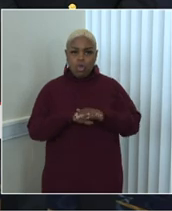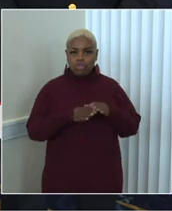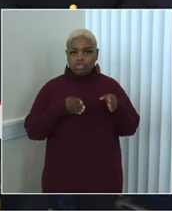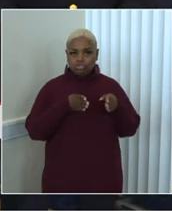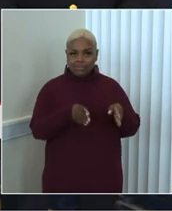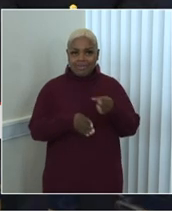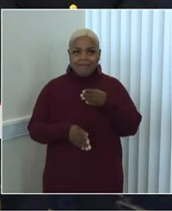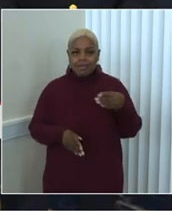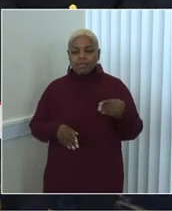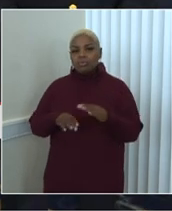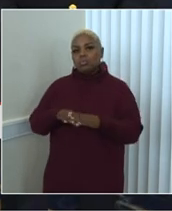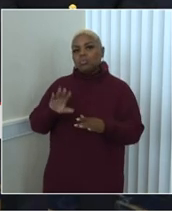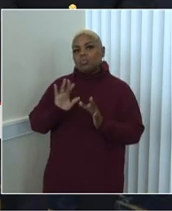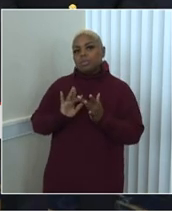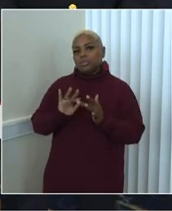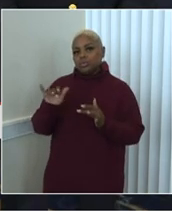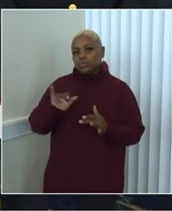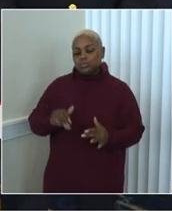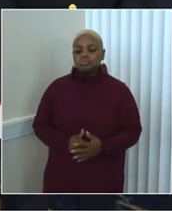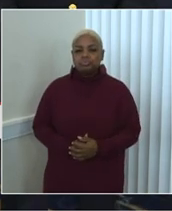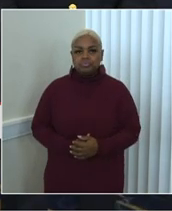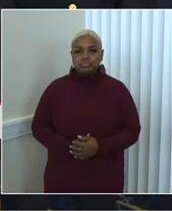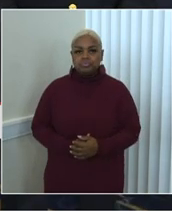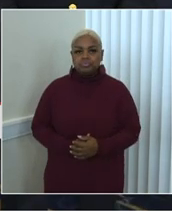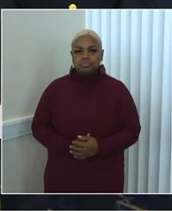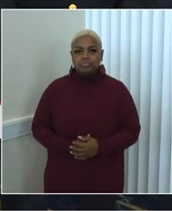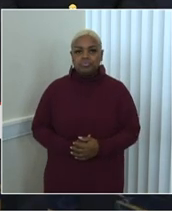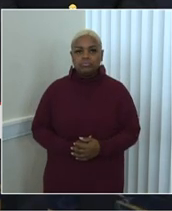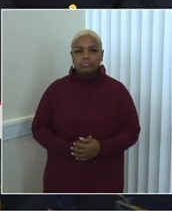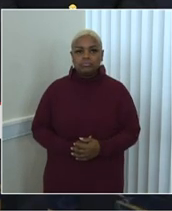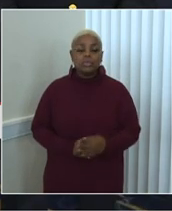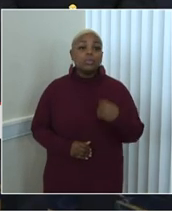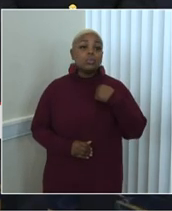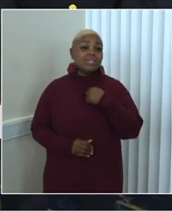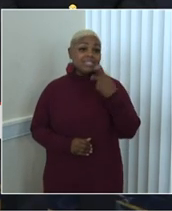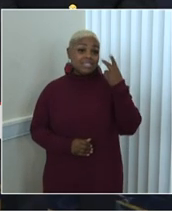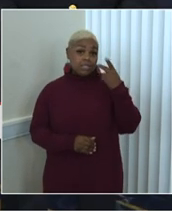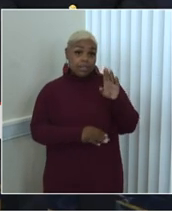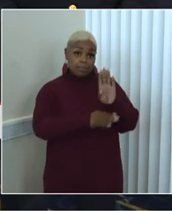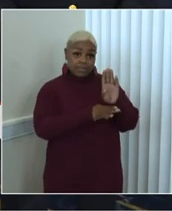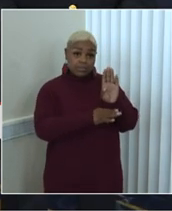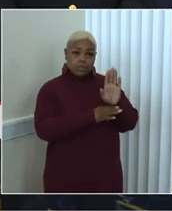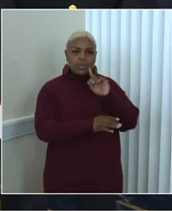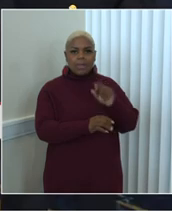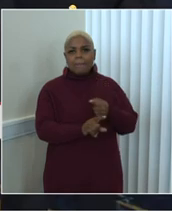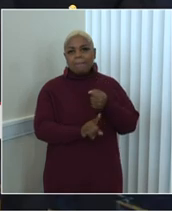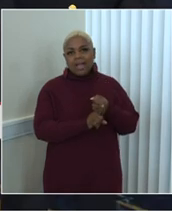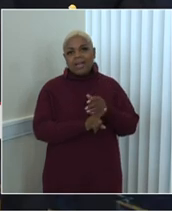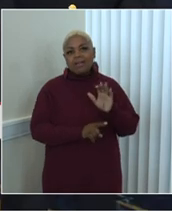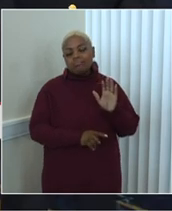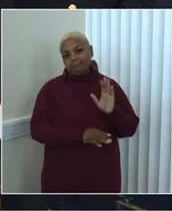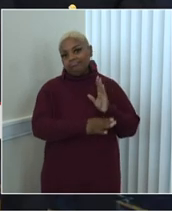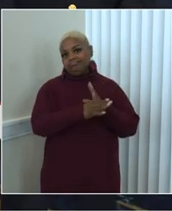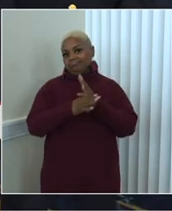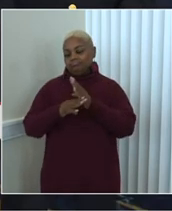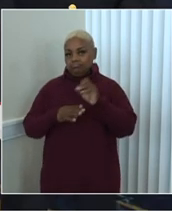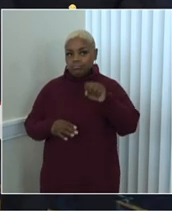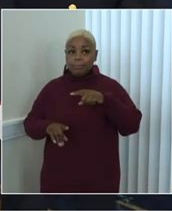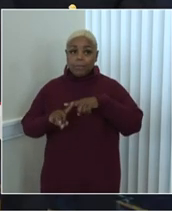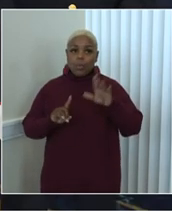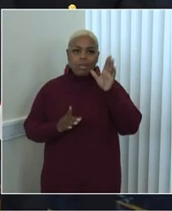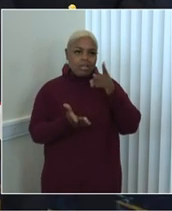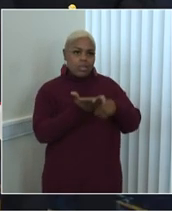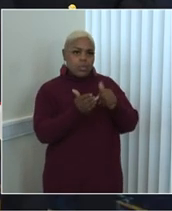www.inauguration.dc.gov. Engagement with businesses and residents in the affected areas is ongoing, and information is being shared through businesses and